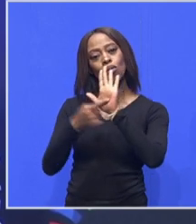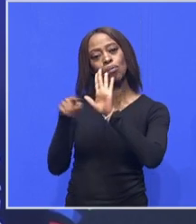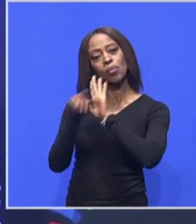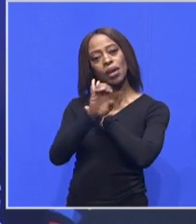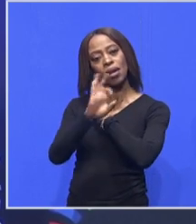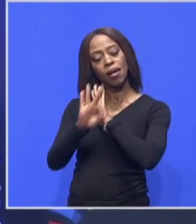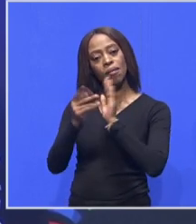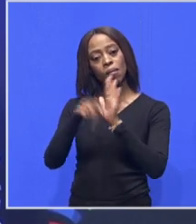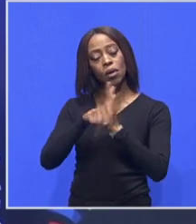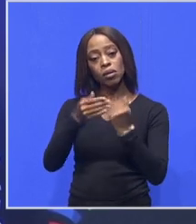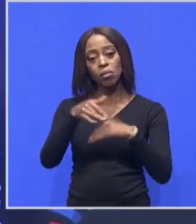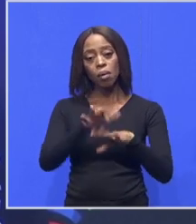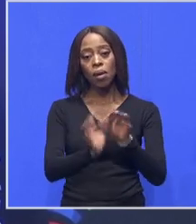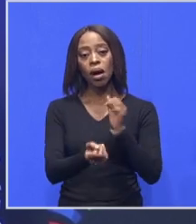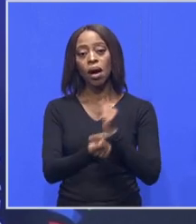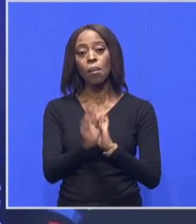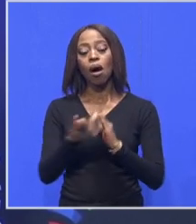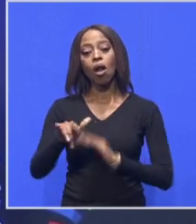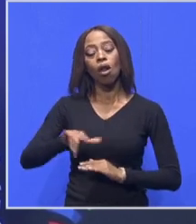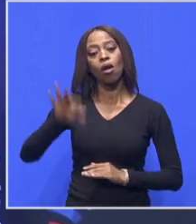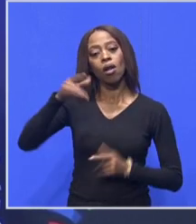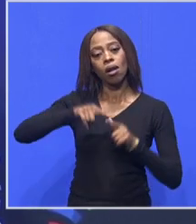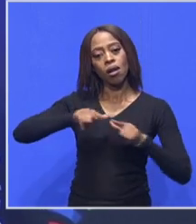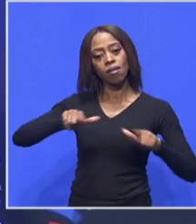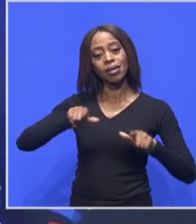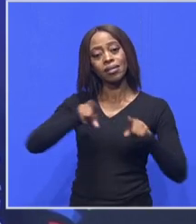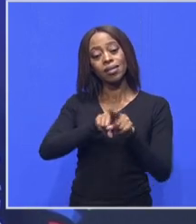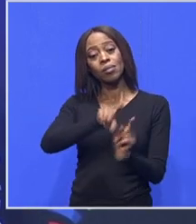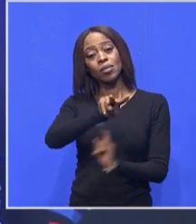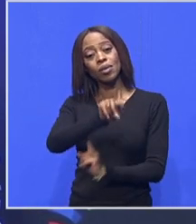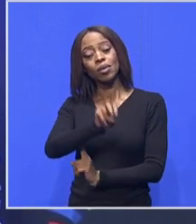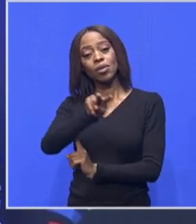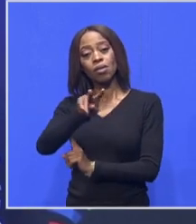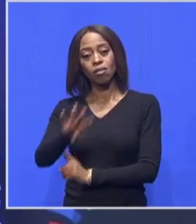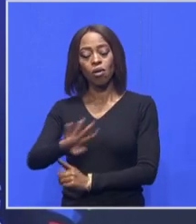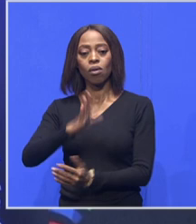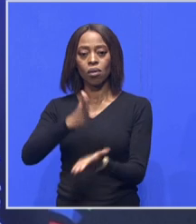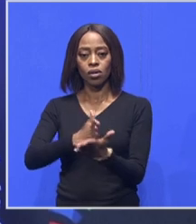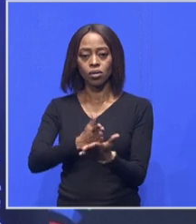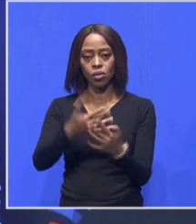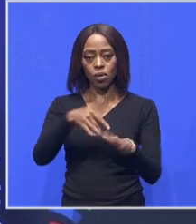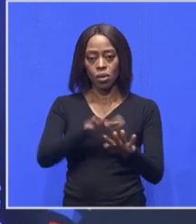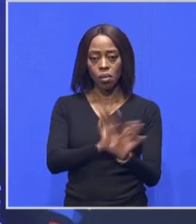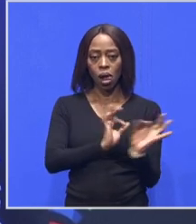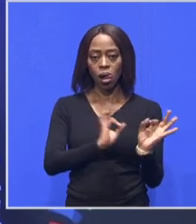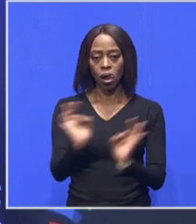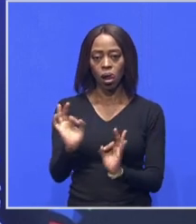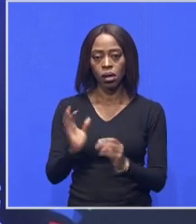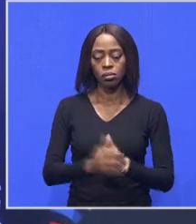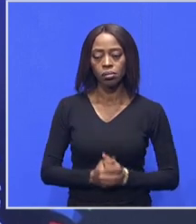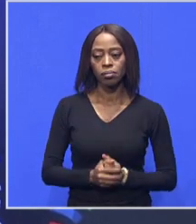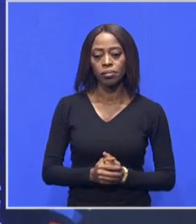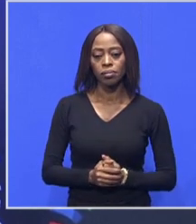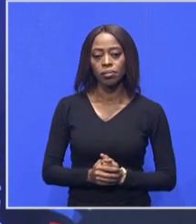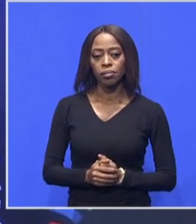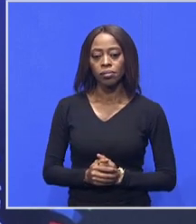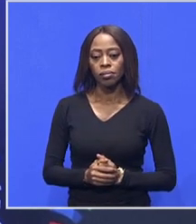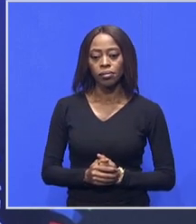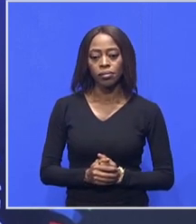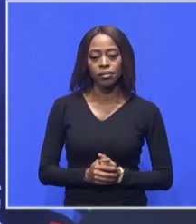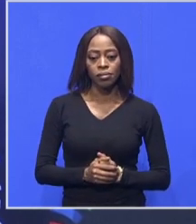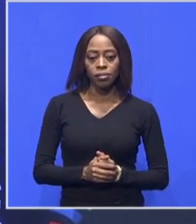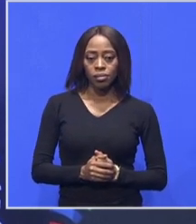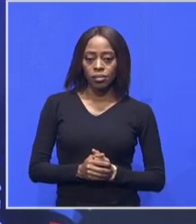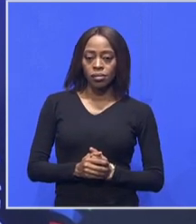policies are implemented at a local level. And of course, in 2024, we will ensure that we implement our policies as well. Sinawo Tambo,